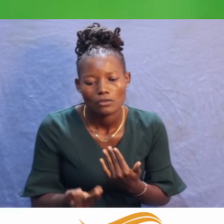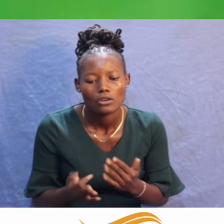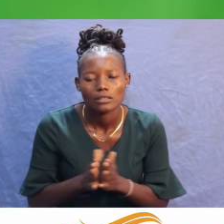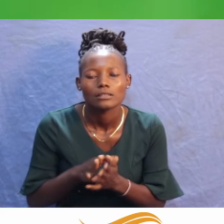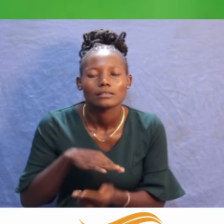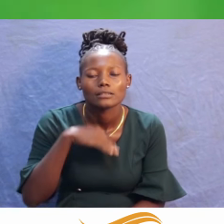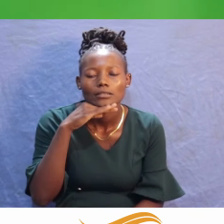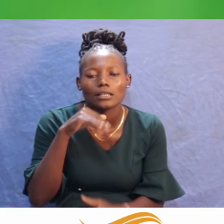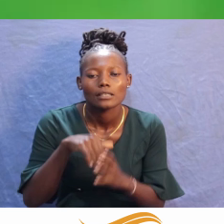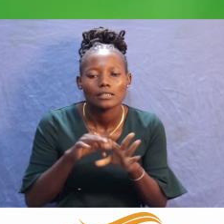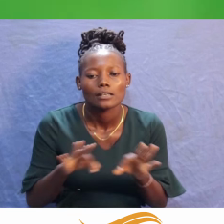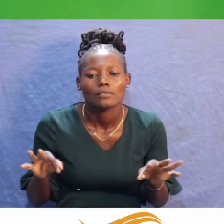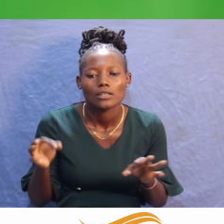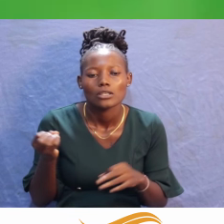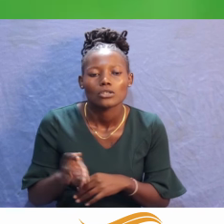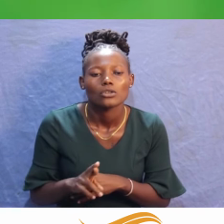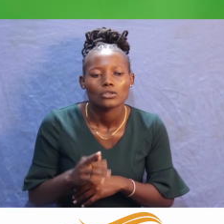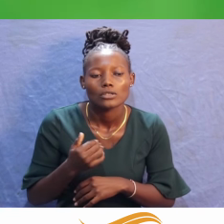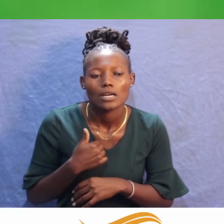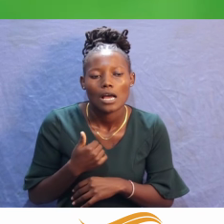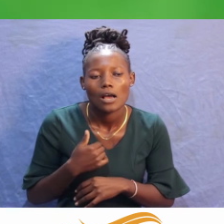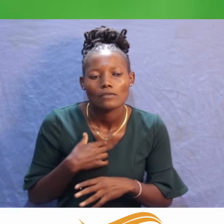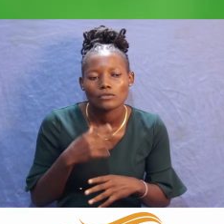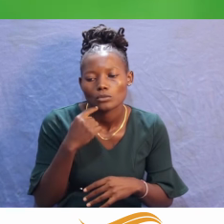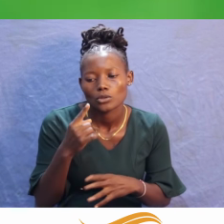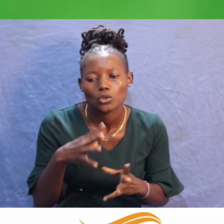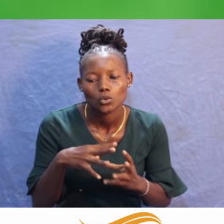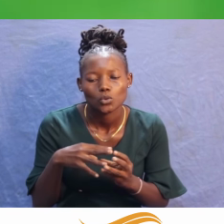field or have to be resuscitated. What